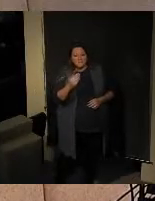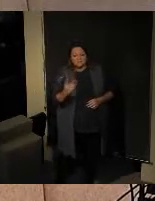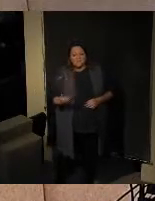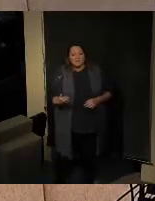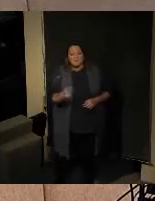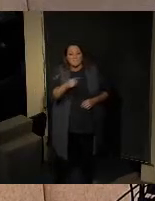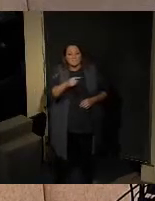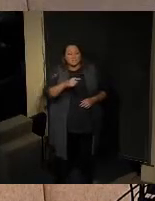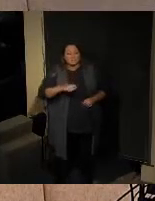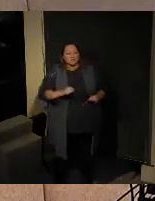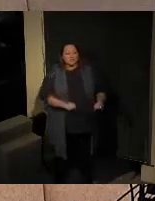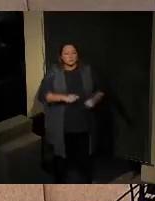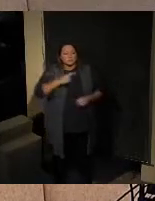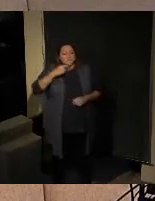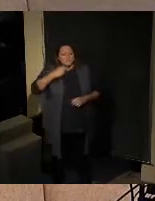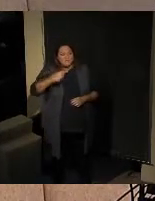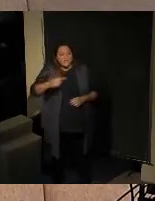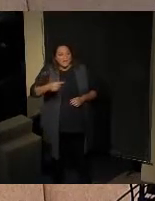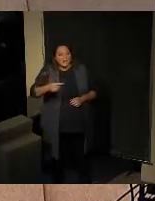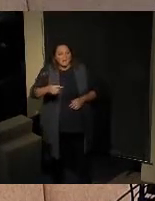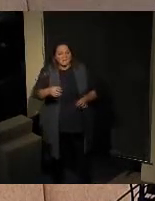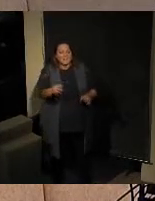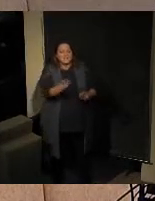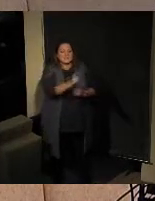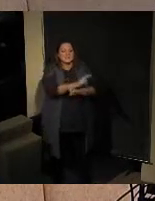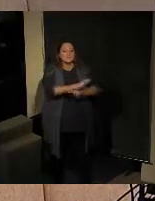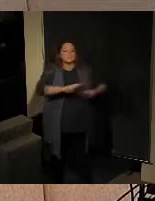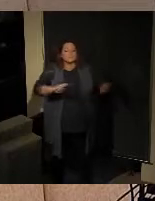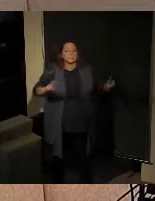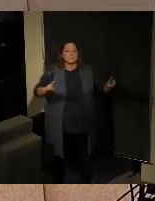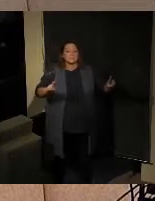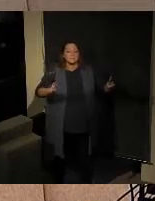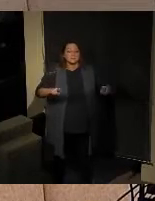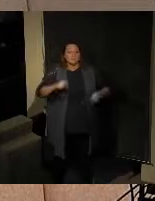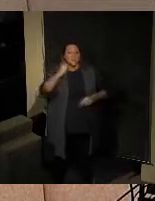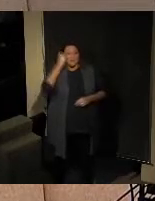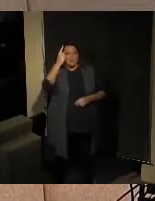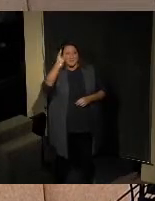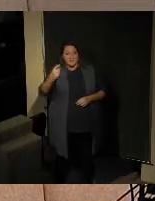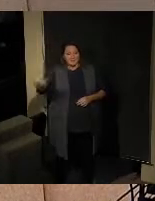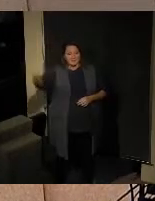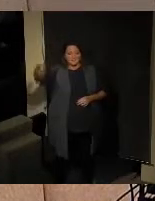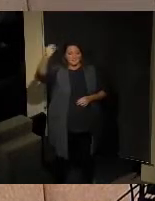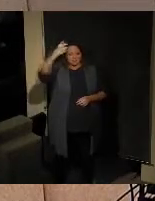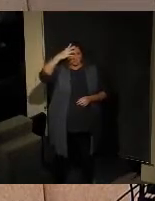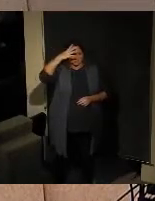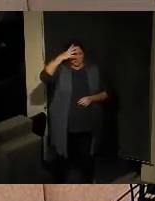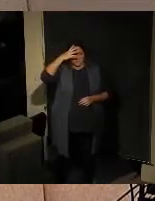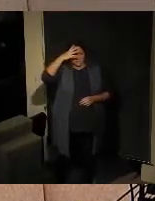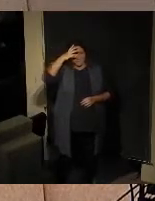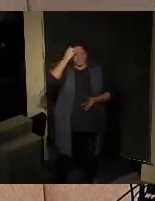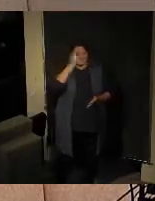your redemption by amazing grace."